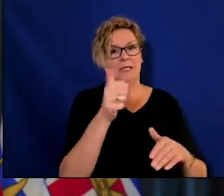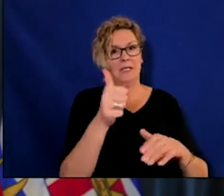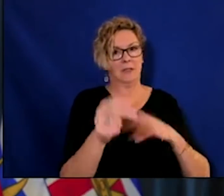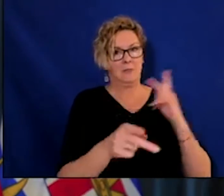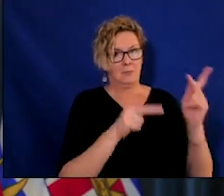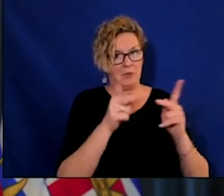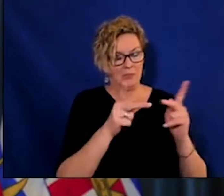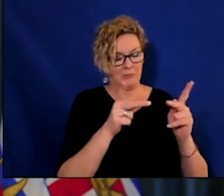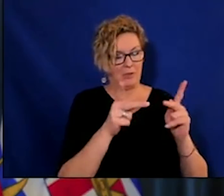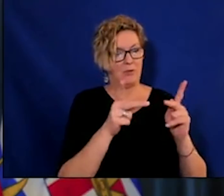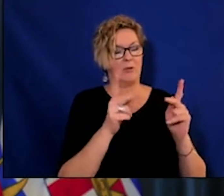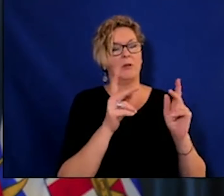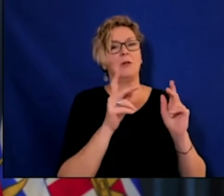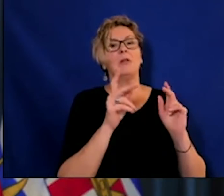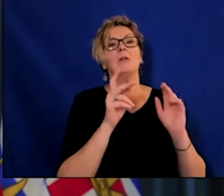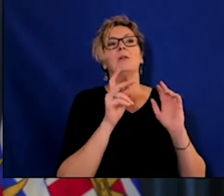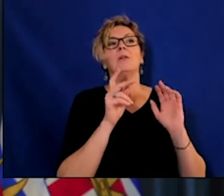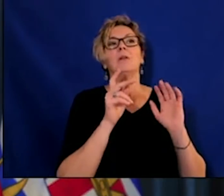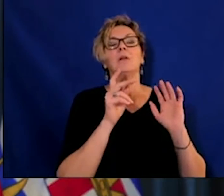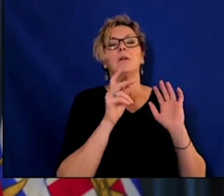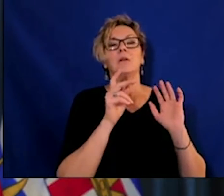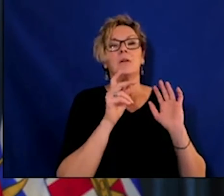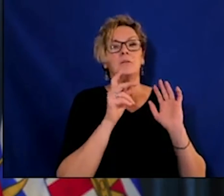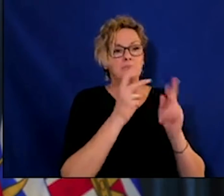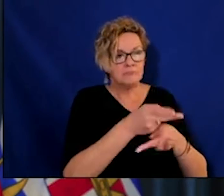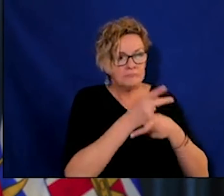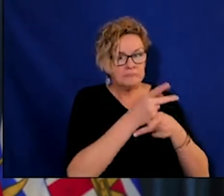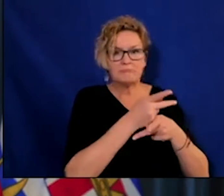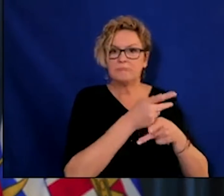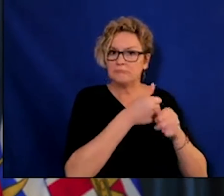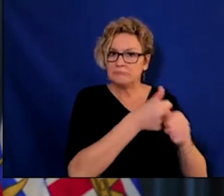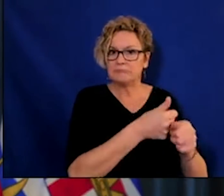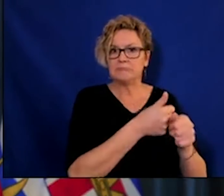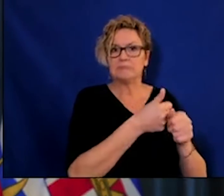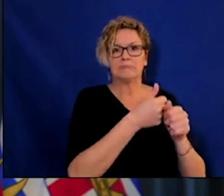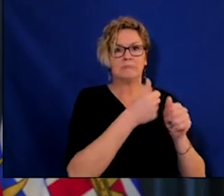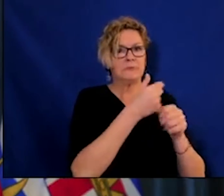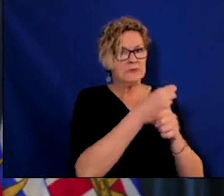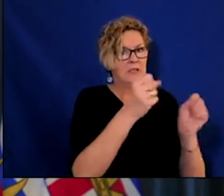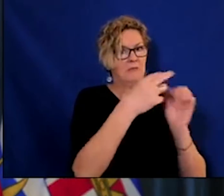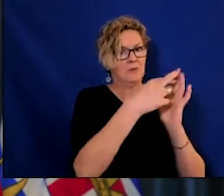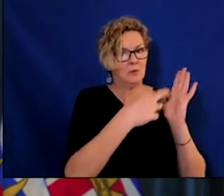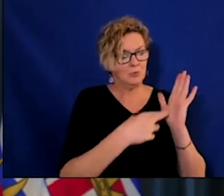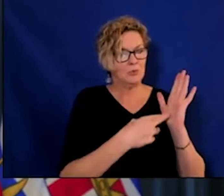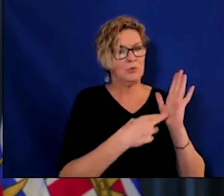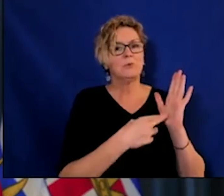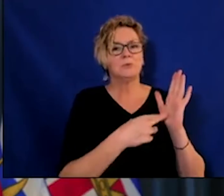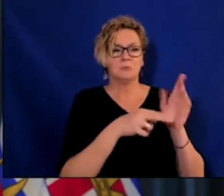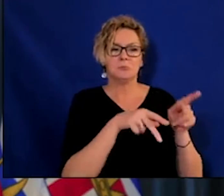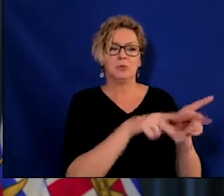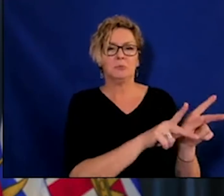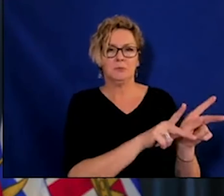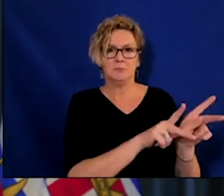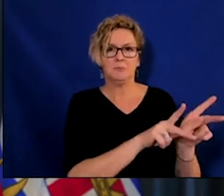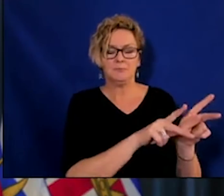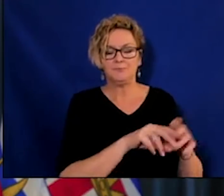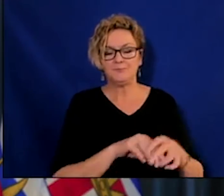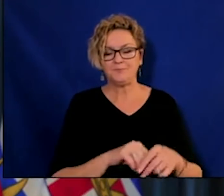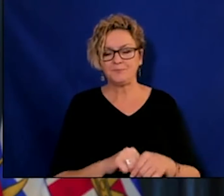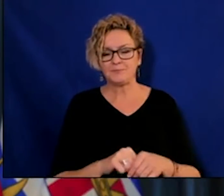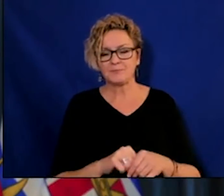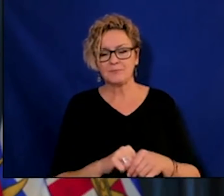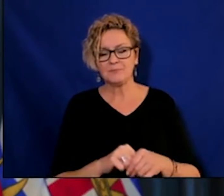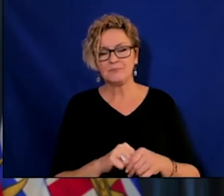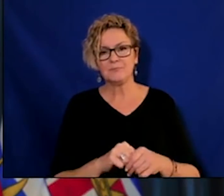is to reduce social interaction in this period, that this is one of our means in our calm, considered,